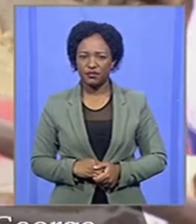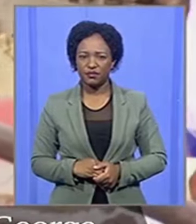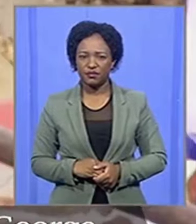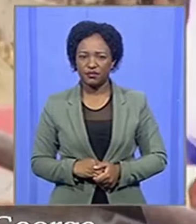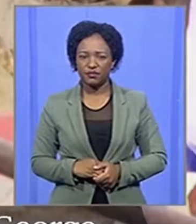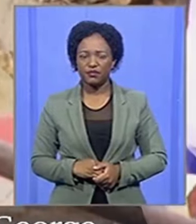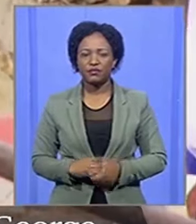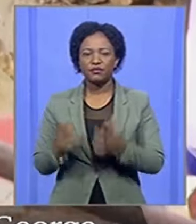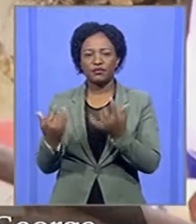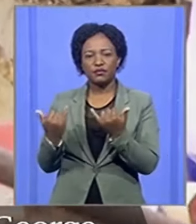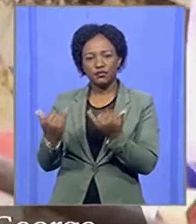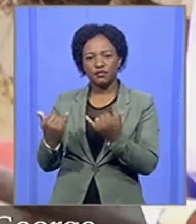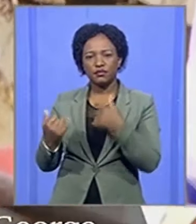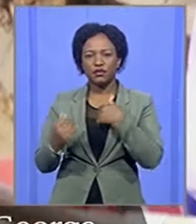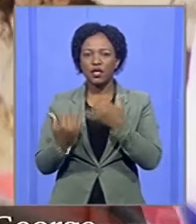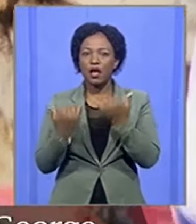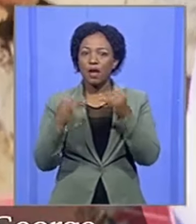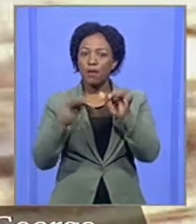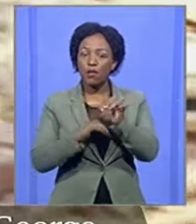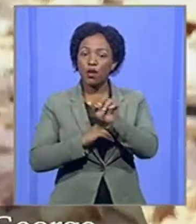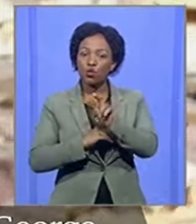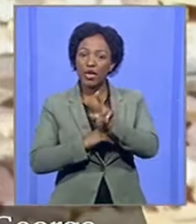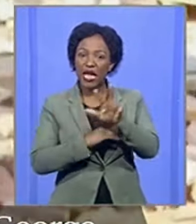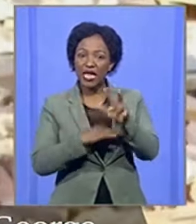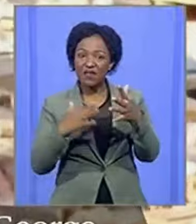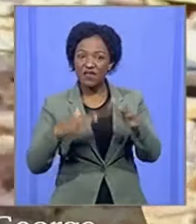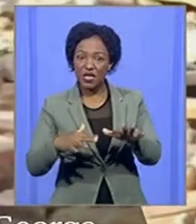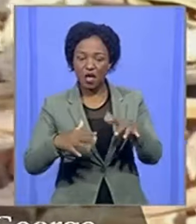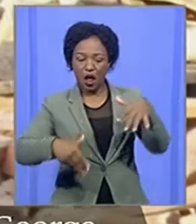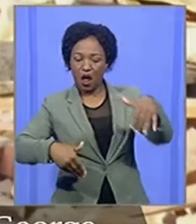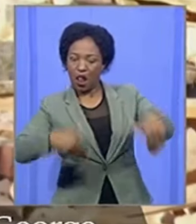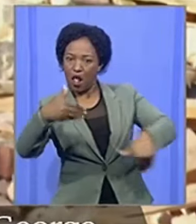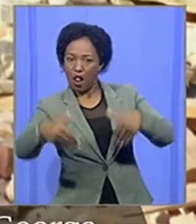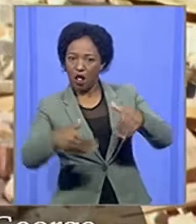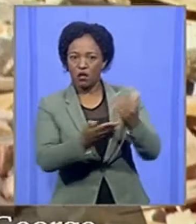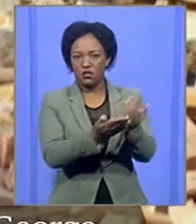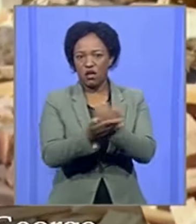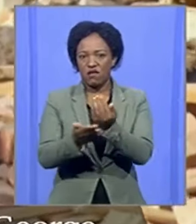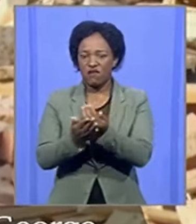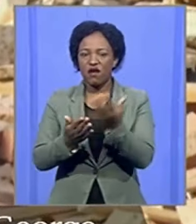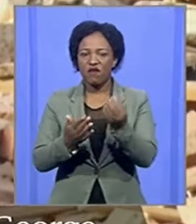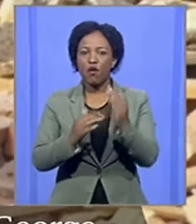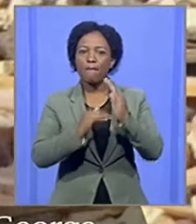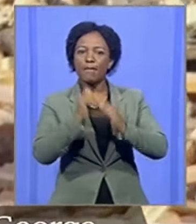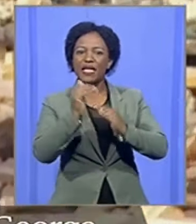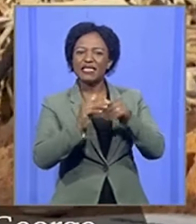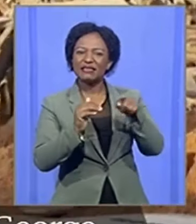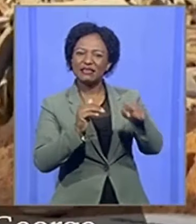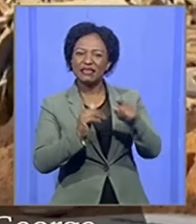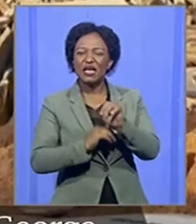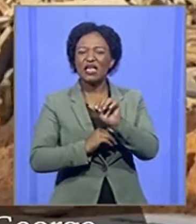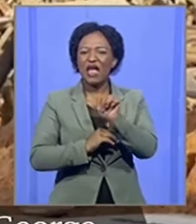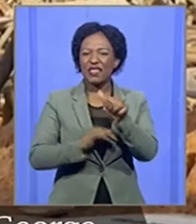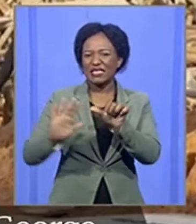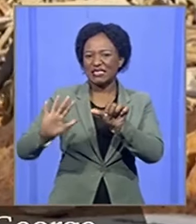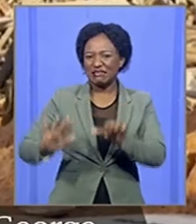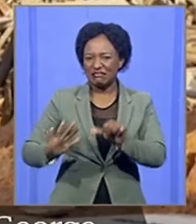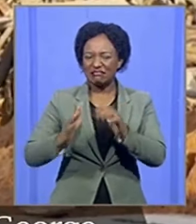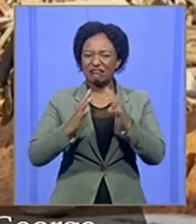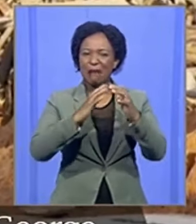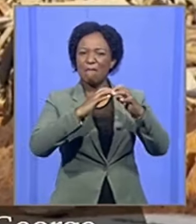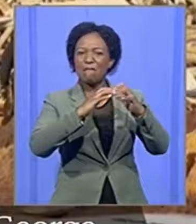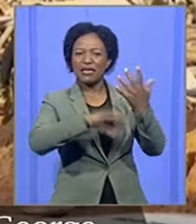Go fihla ga bjale batho ba 28 ba kgonne go hlakodišwa moo go bona ba tsela ba hlathilego gore ba hlokofetše morago ga go phuhlama ga moago